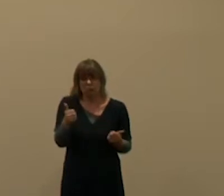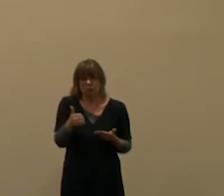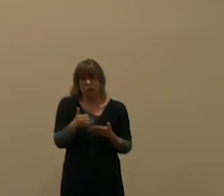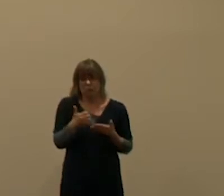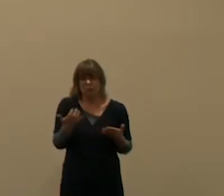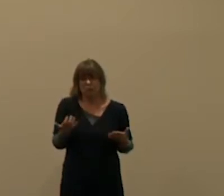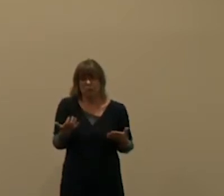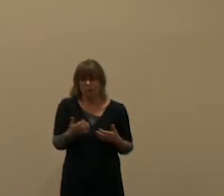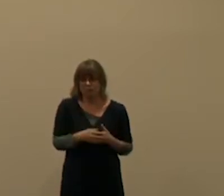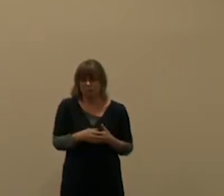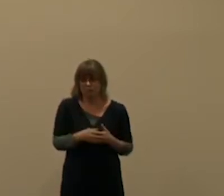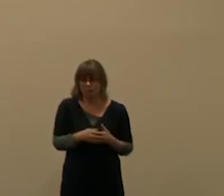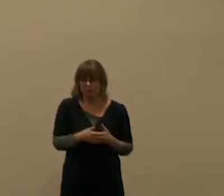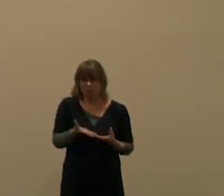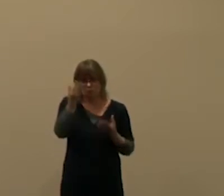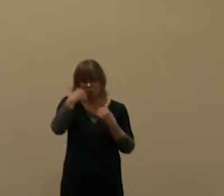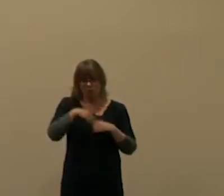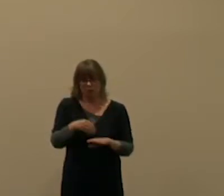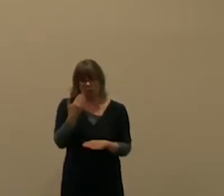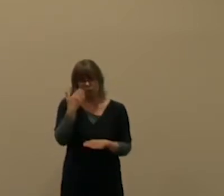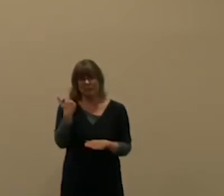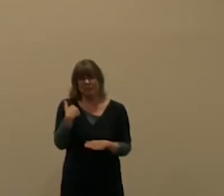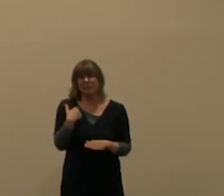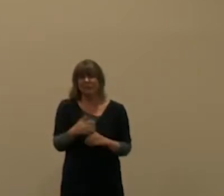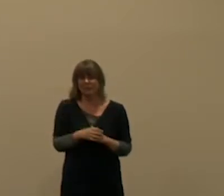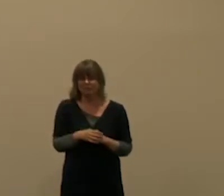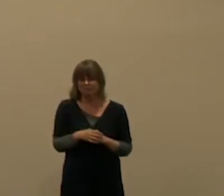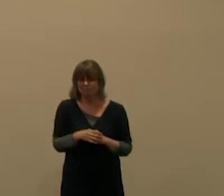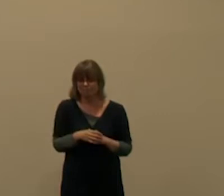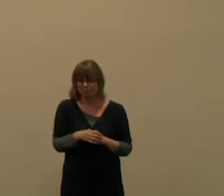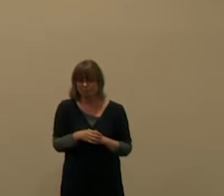one that I just learned about a few weeks ago.